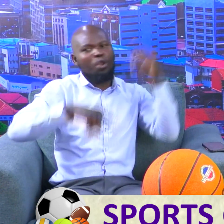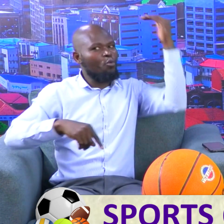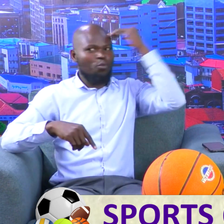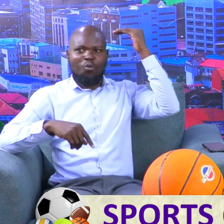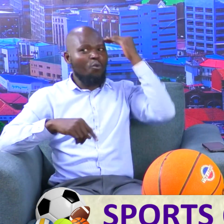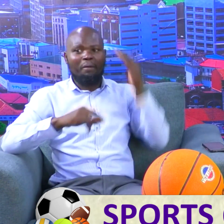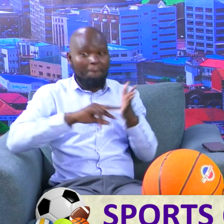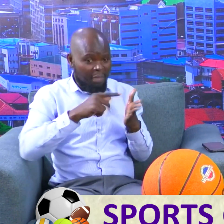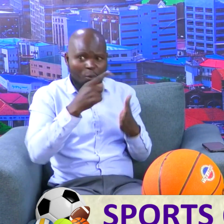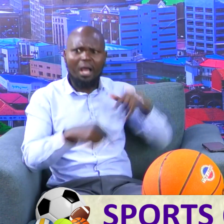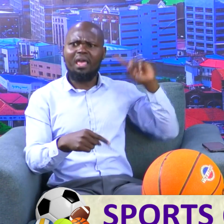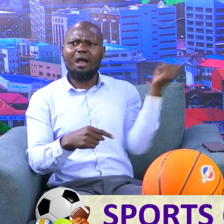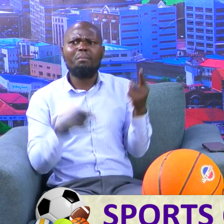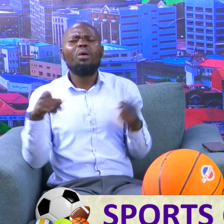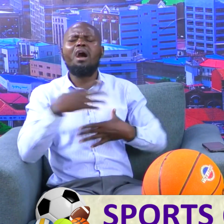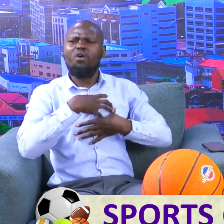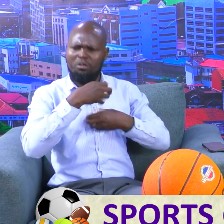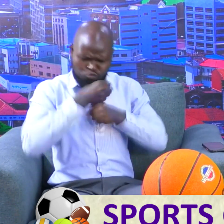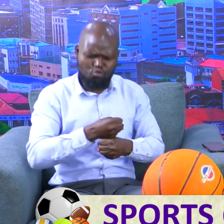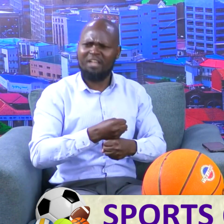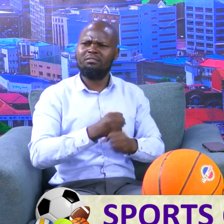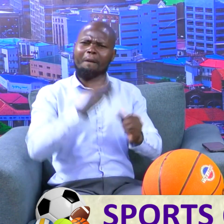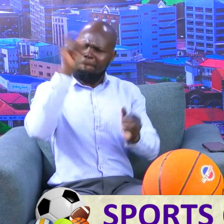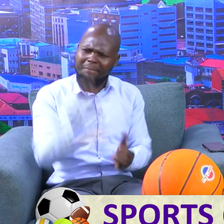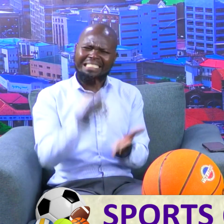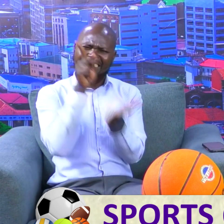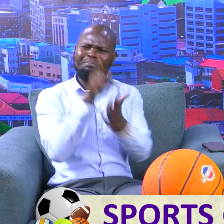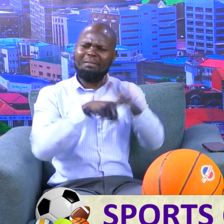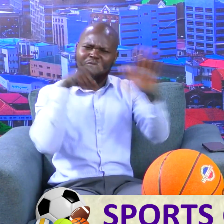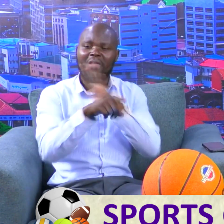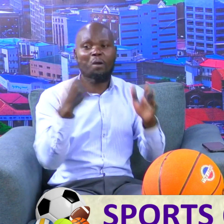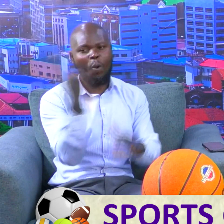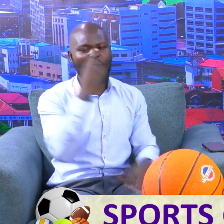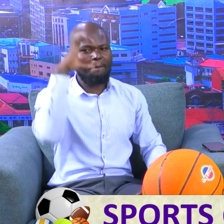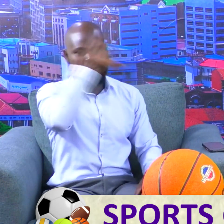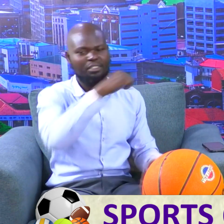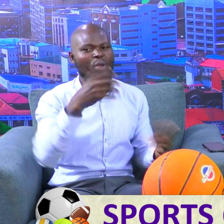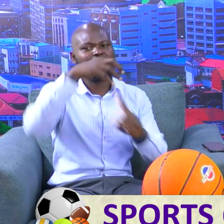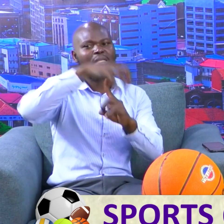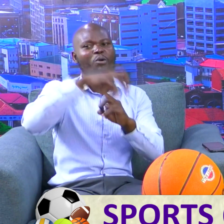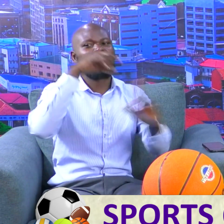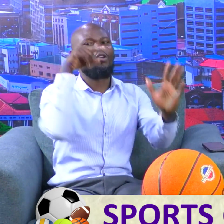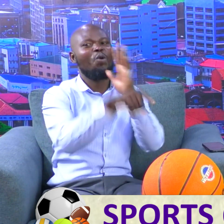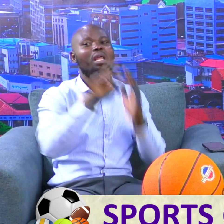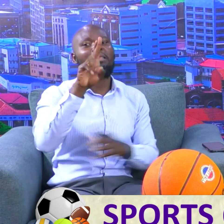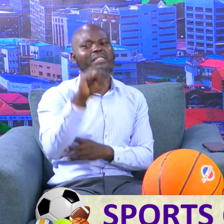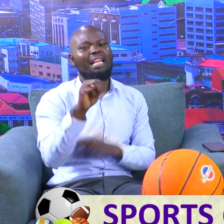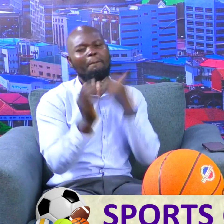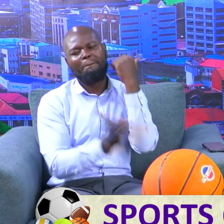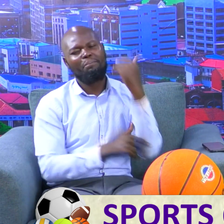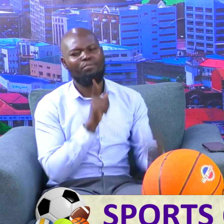also, we also know that Ronaldo also at some point won. So people are also working hard to break the